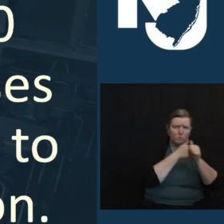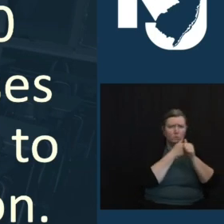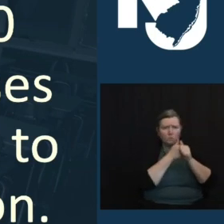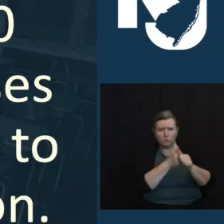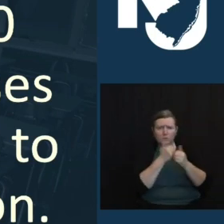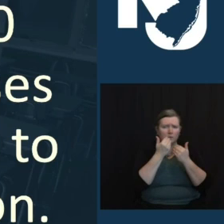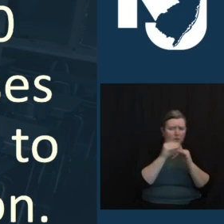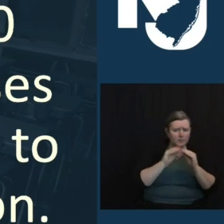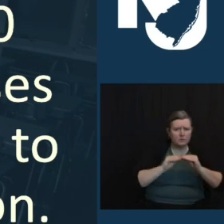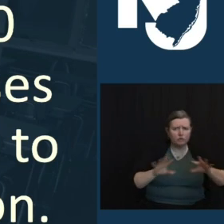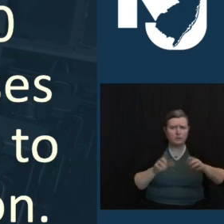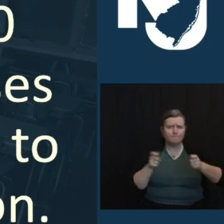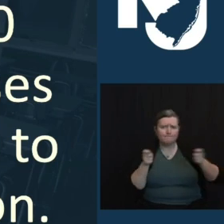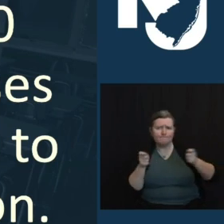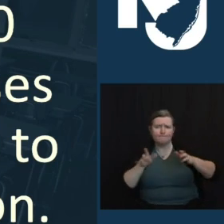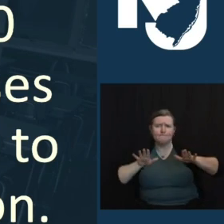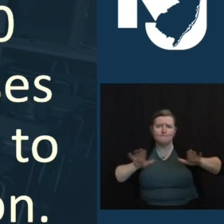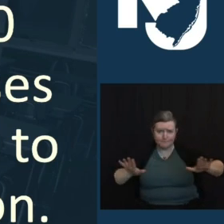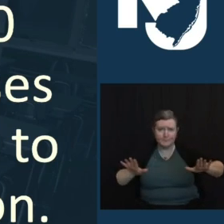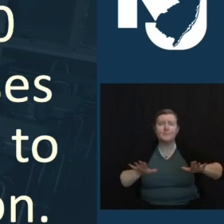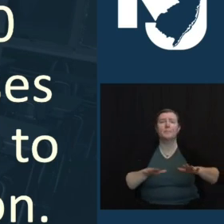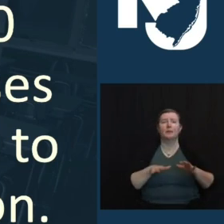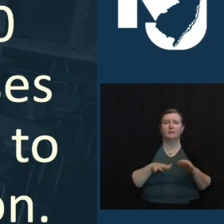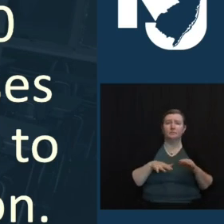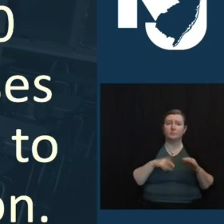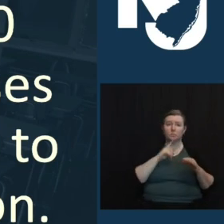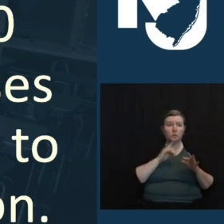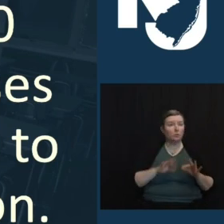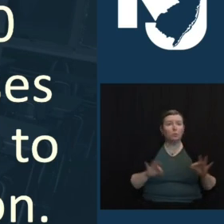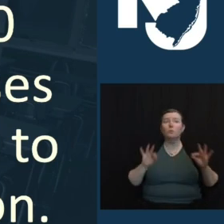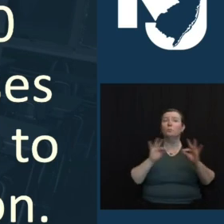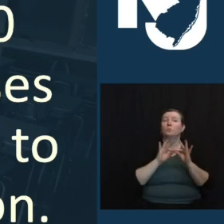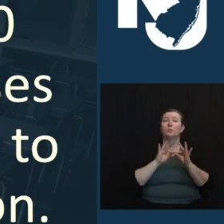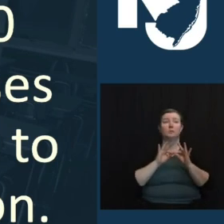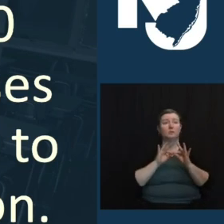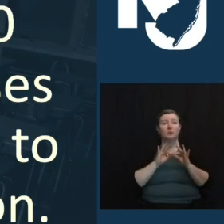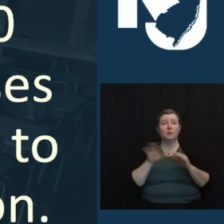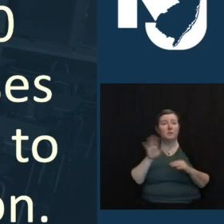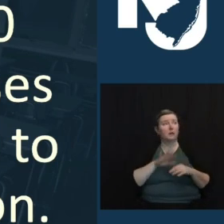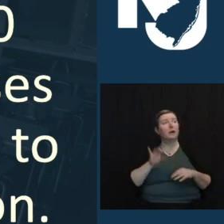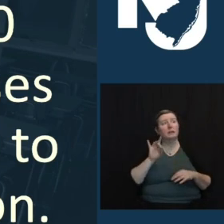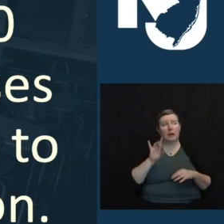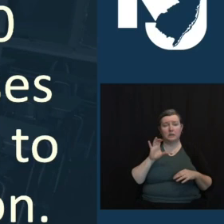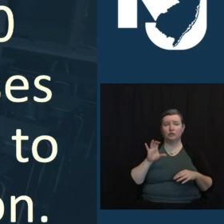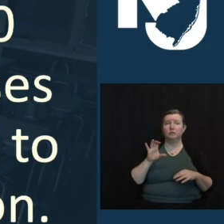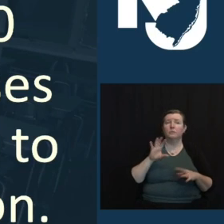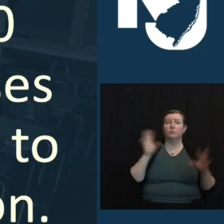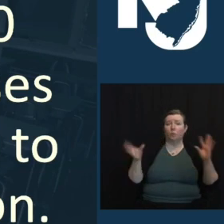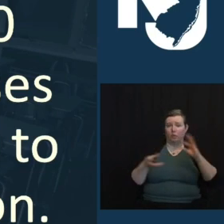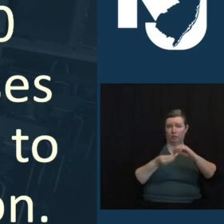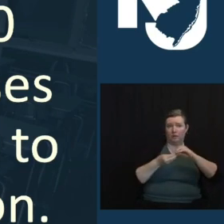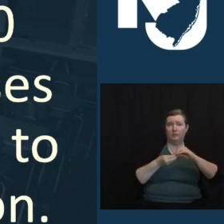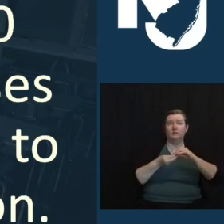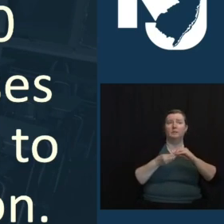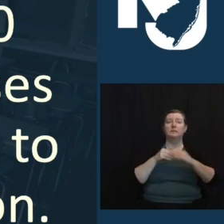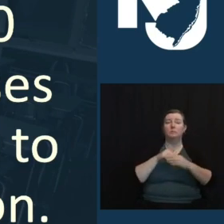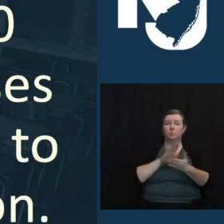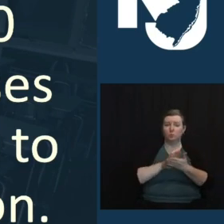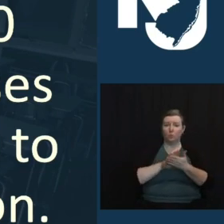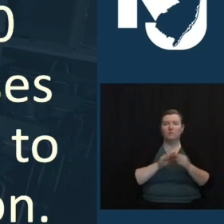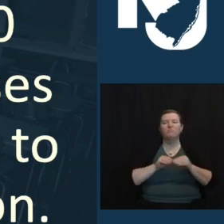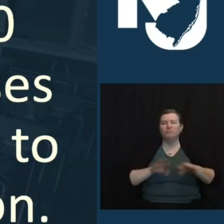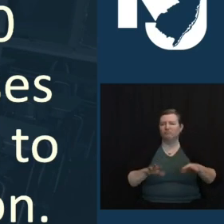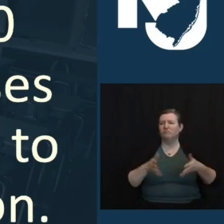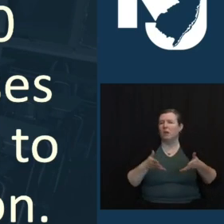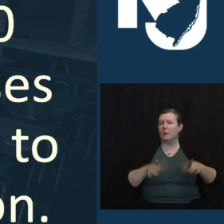paid off, as we have had roughly 800 total instances of in-school transmission since August. That's 800